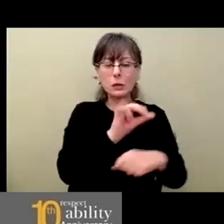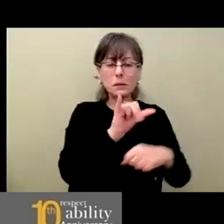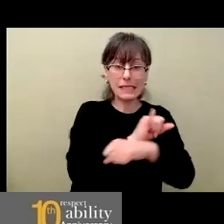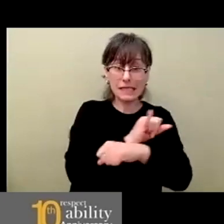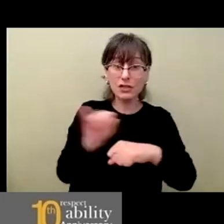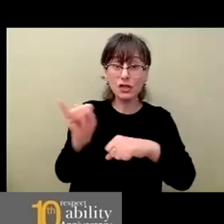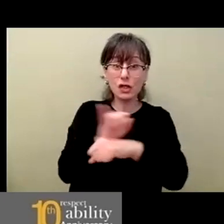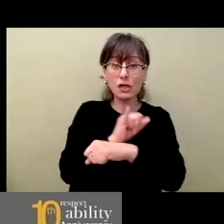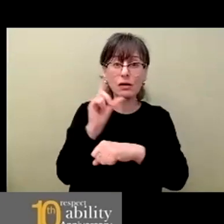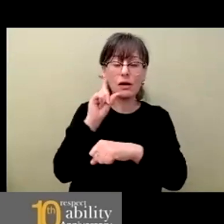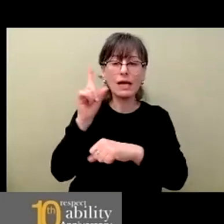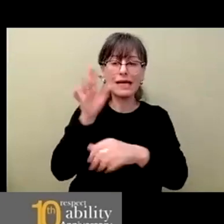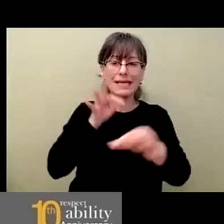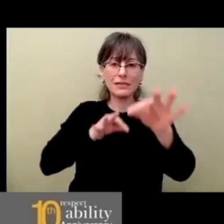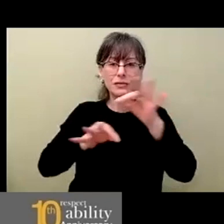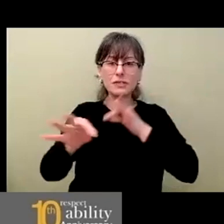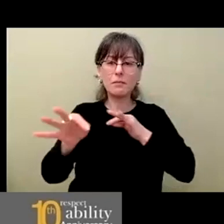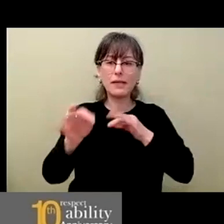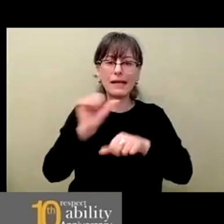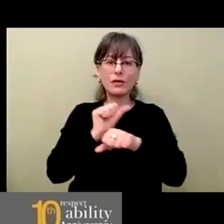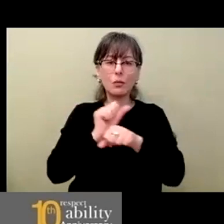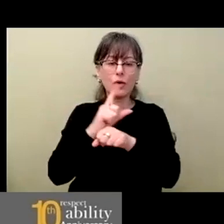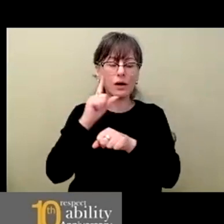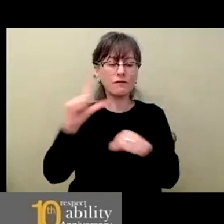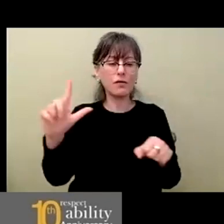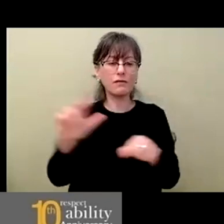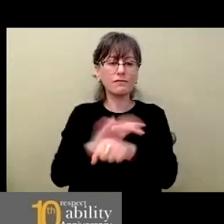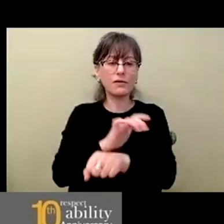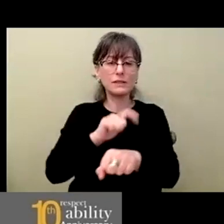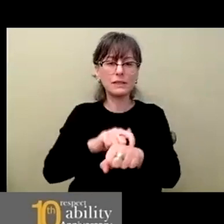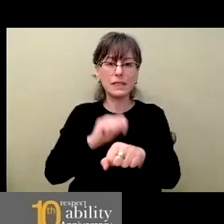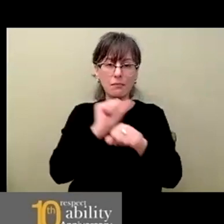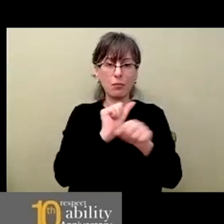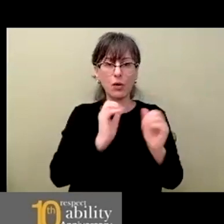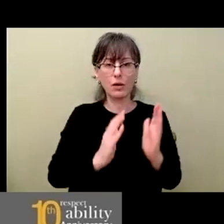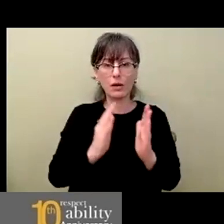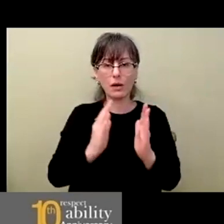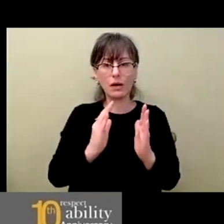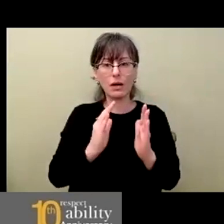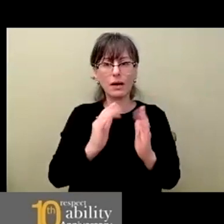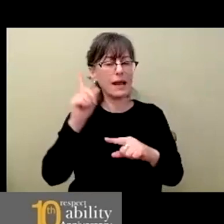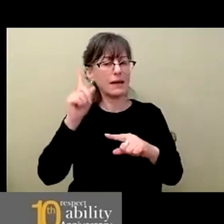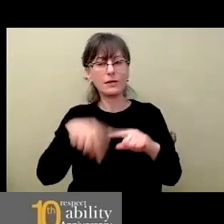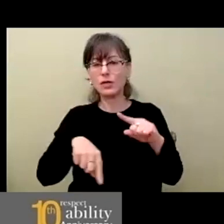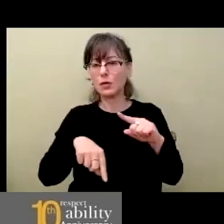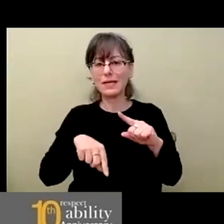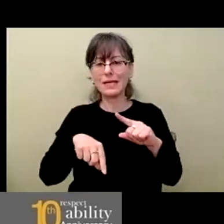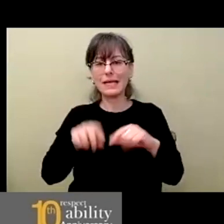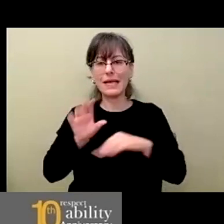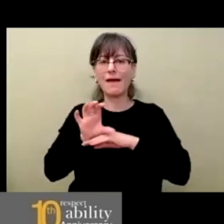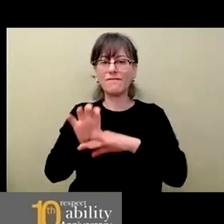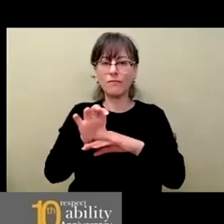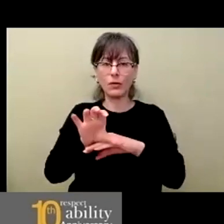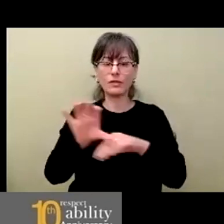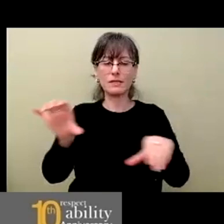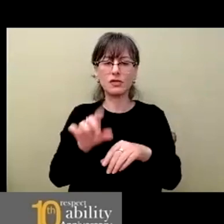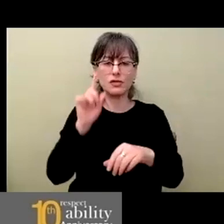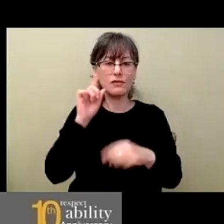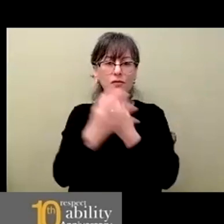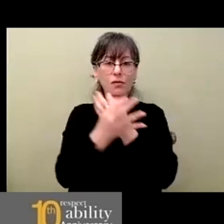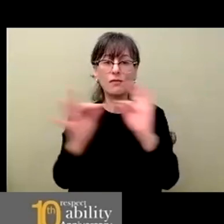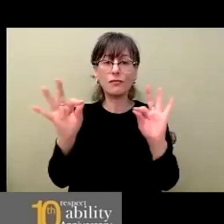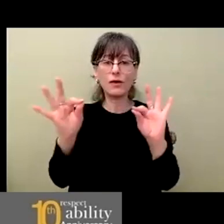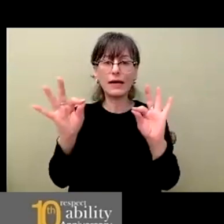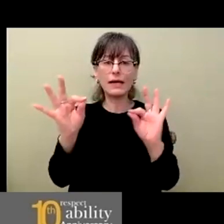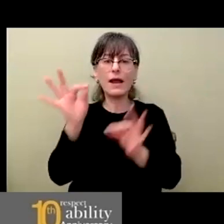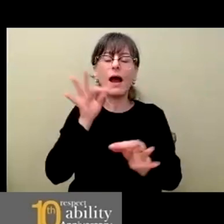intern to supplant the work of a full-time employee, and that you can't do it. You can't make them do it for free unless it's in exchange